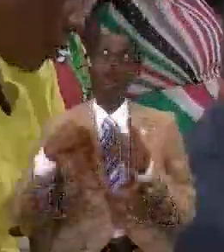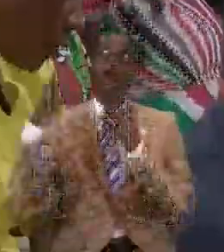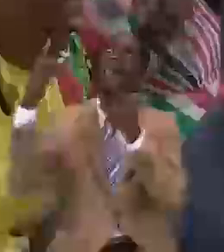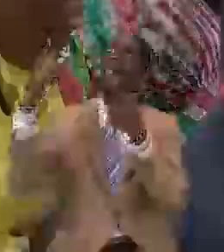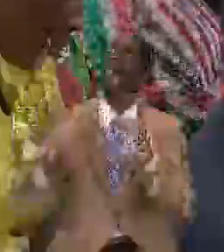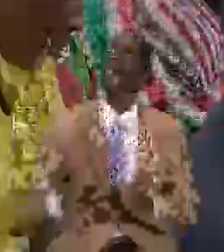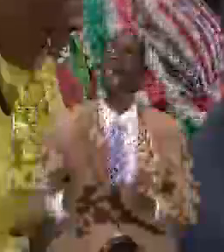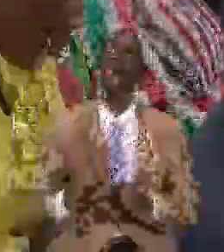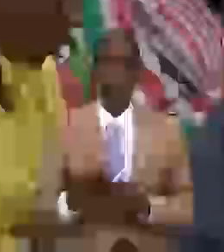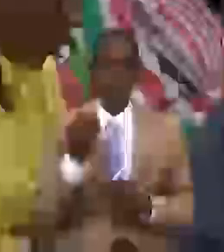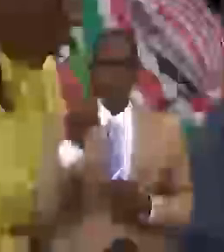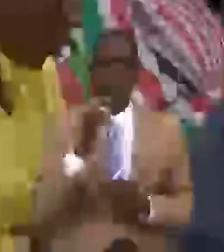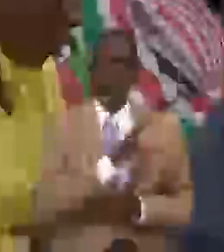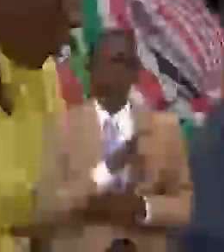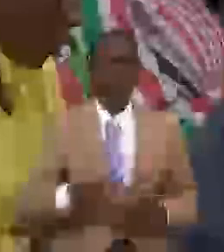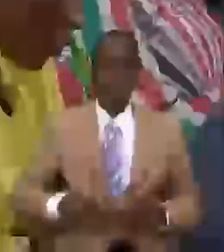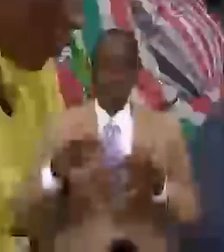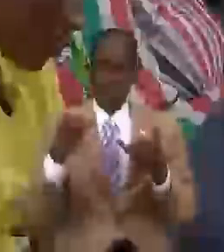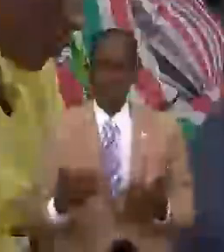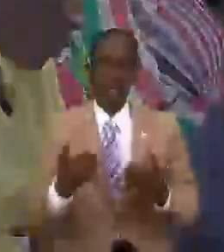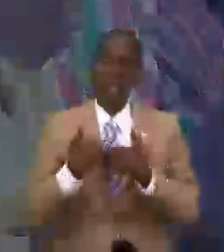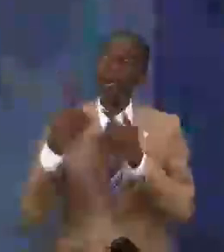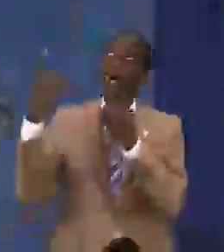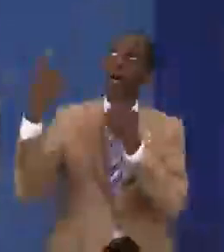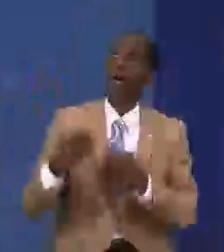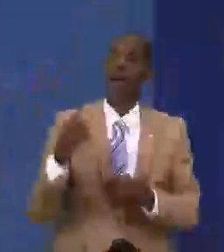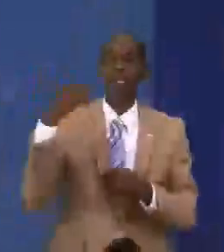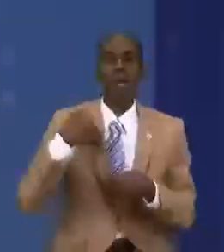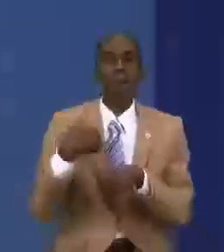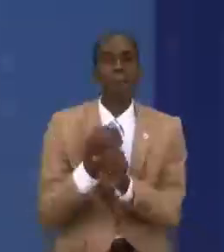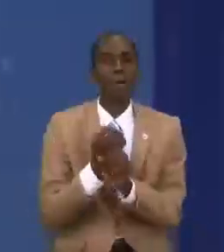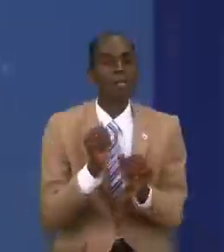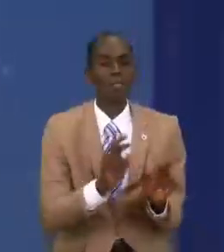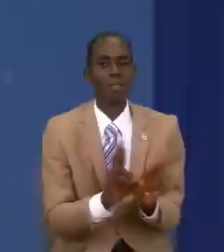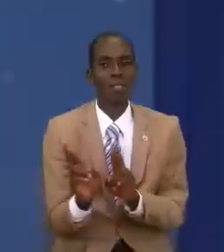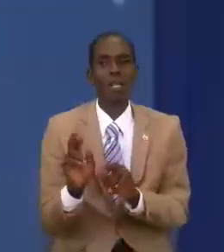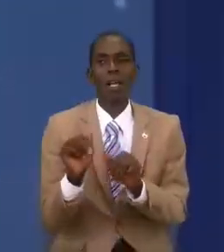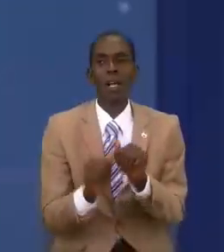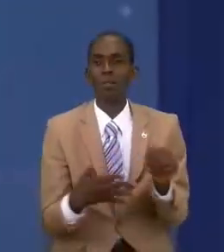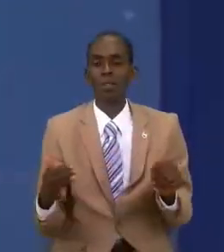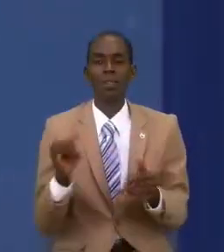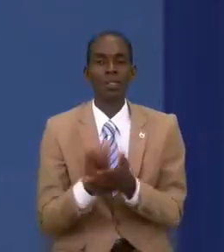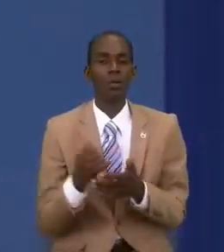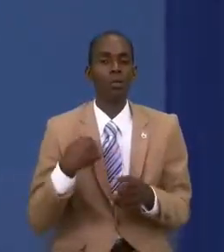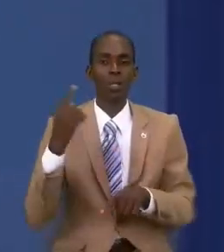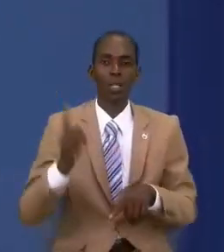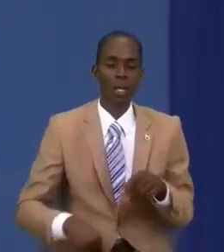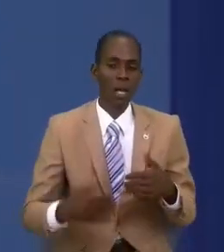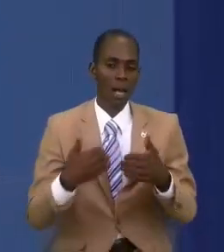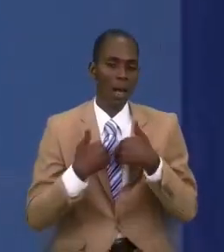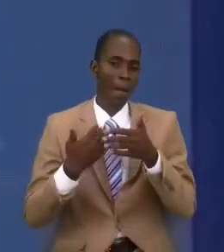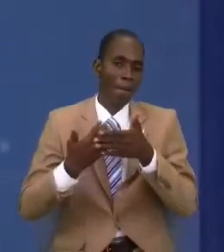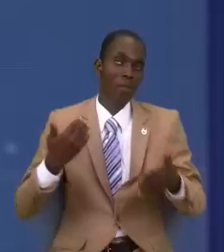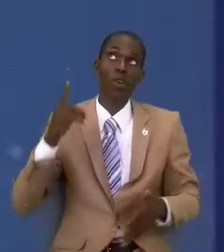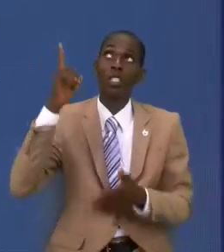made available what we could not have before he came. And he said, we'll call his name